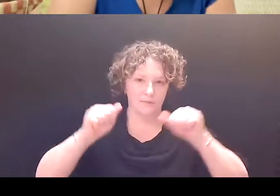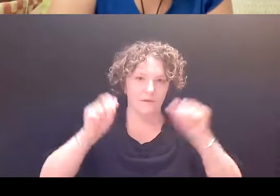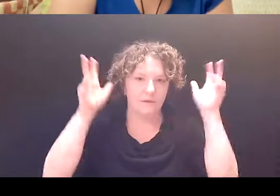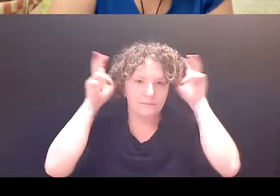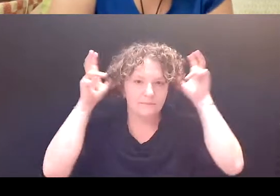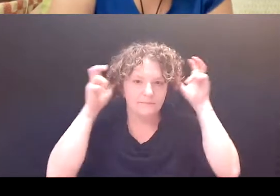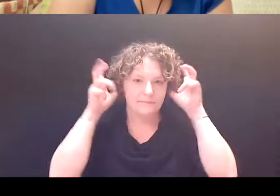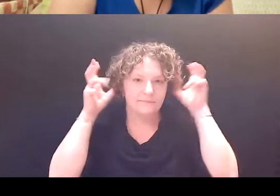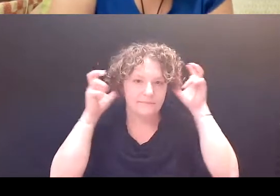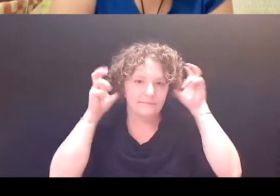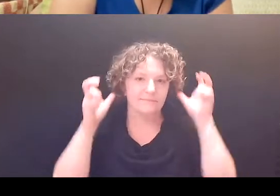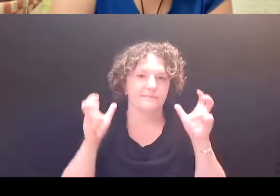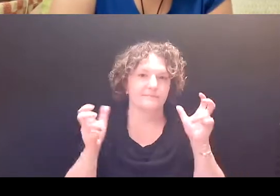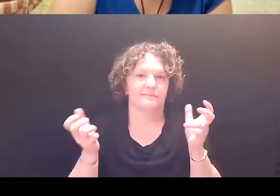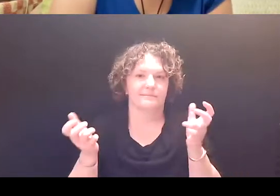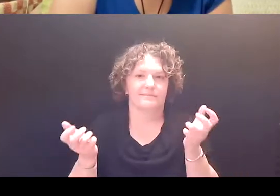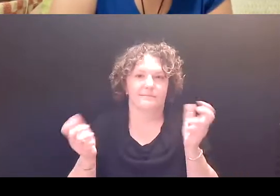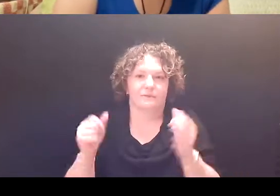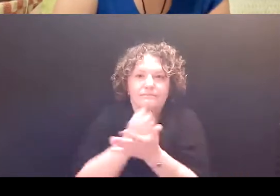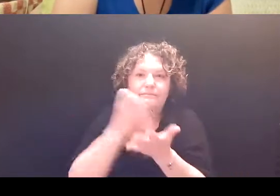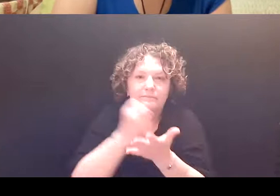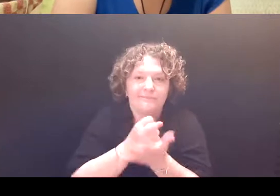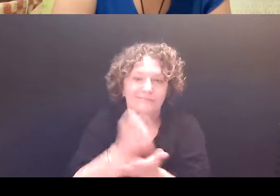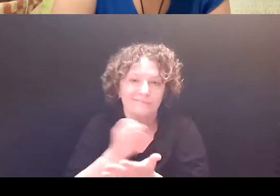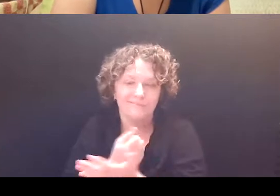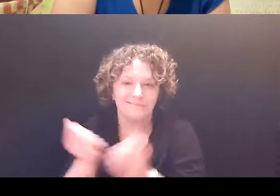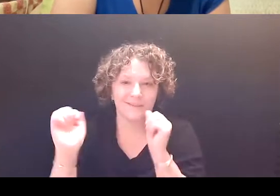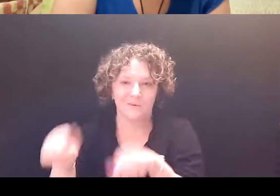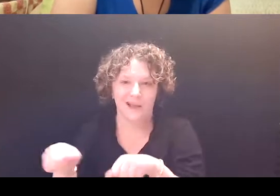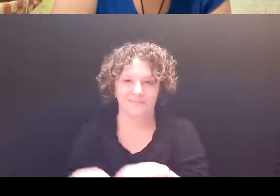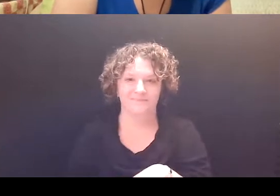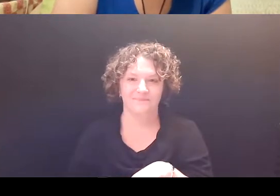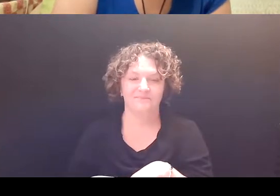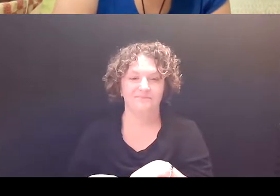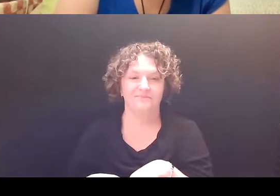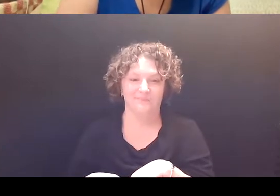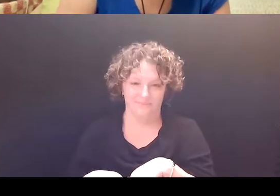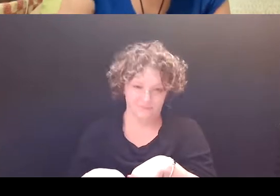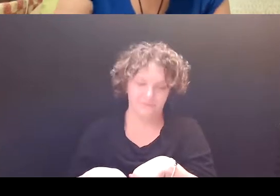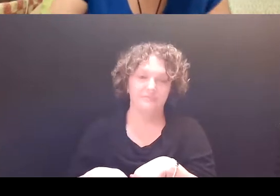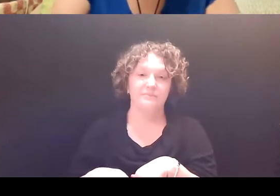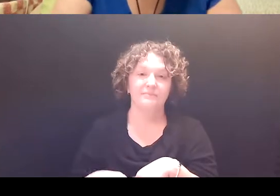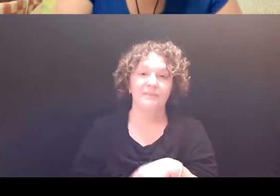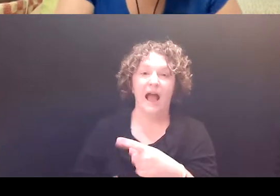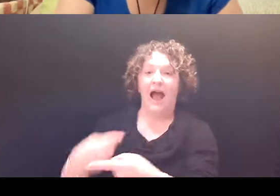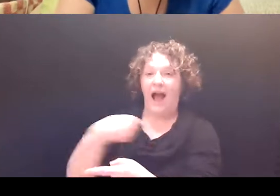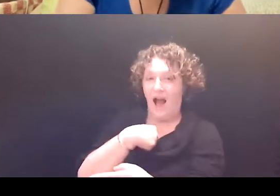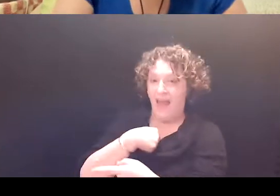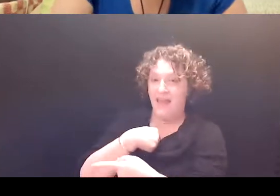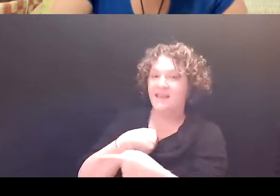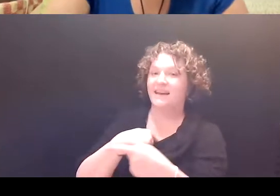as much as possible. They're just listening all day, trying to get in as much sound as possible.